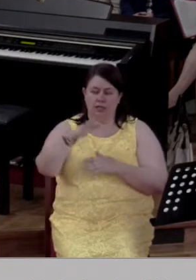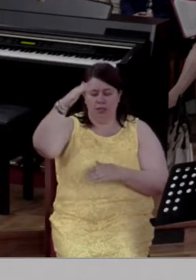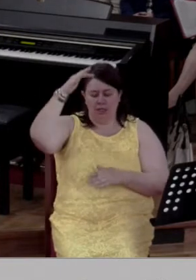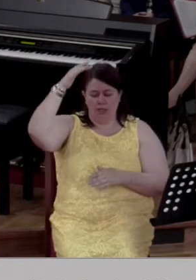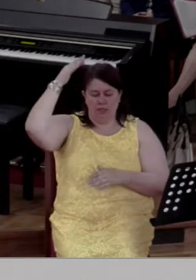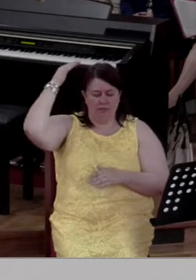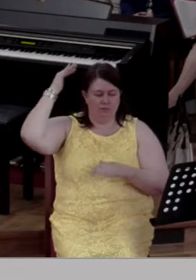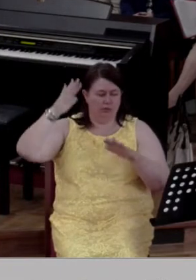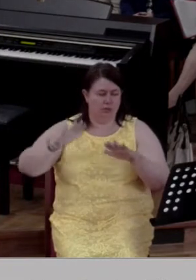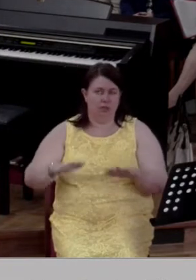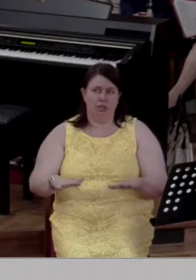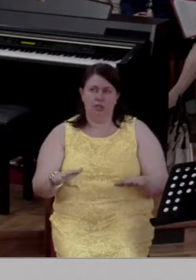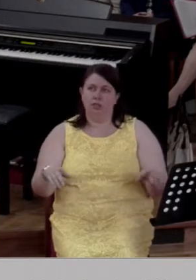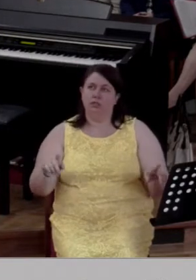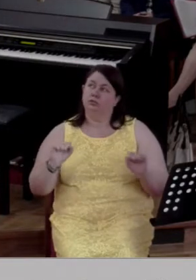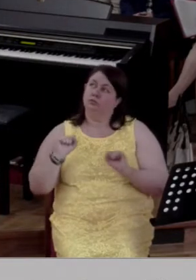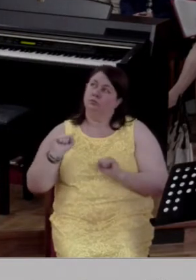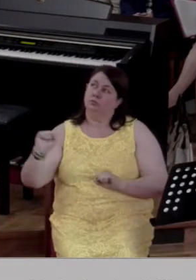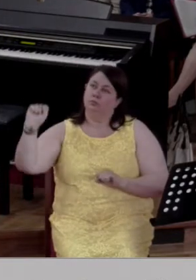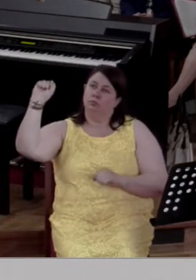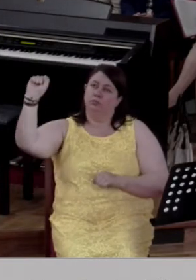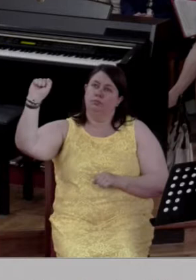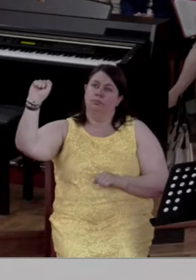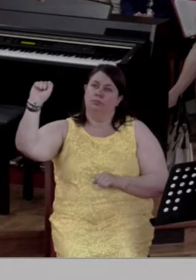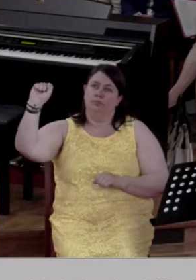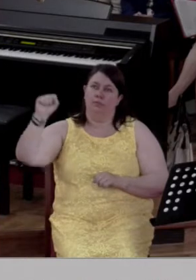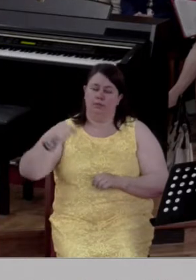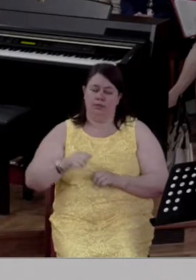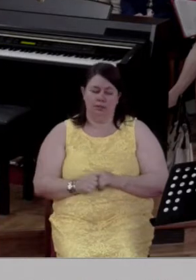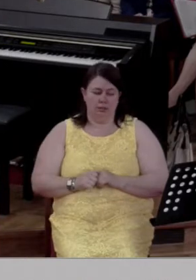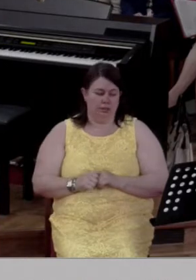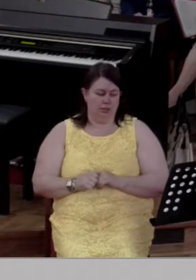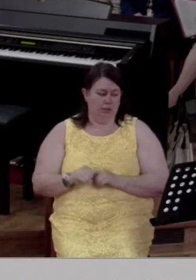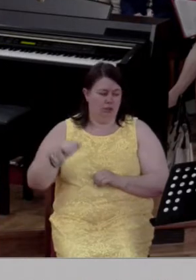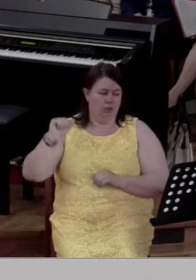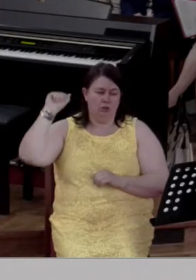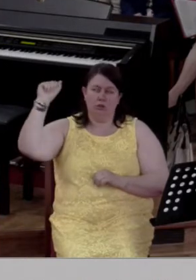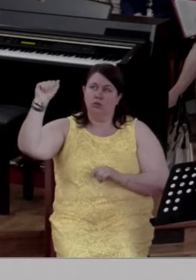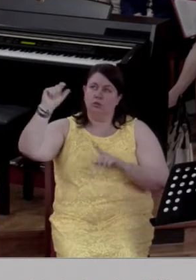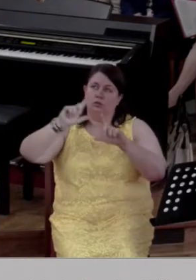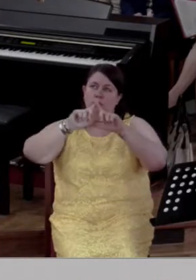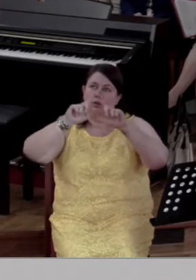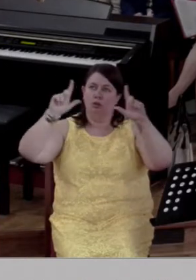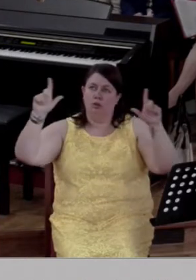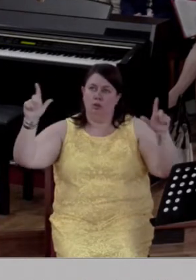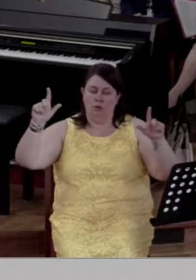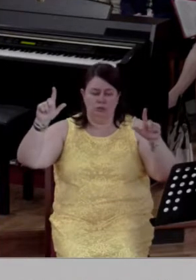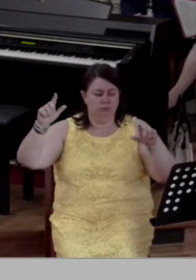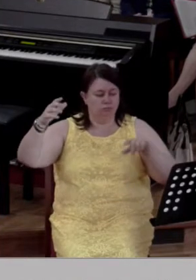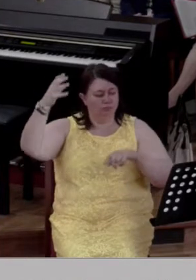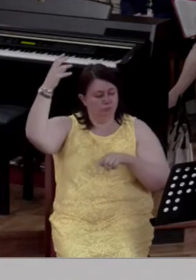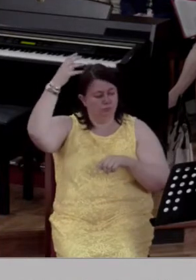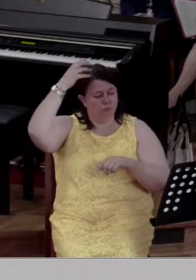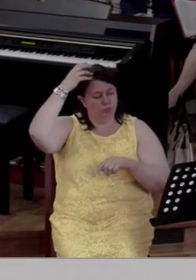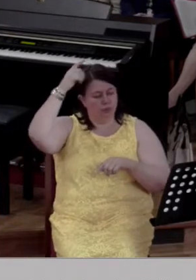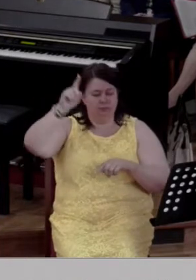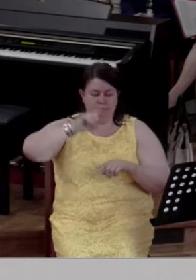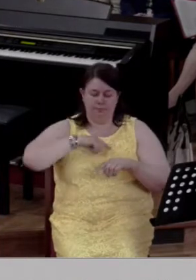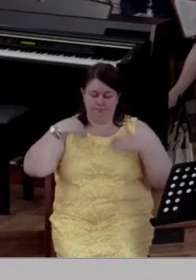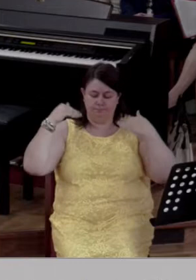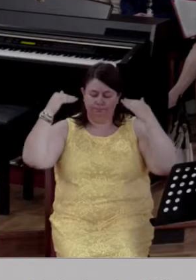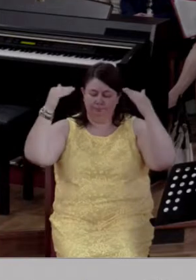and earth is yours. Yours, Lord, is the kingdom. You're exalted as head over